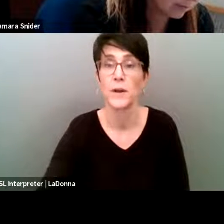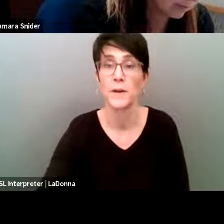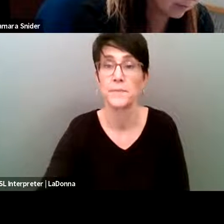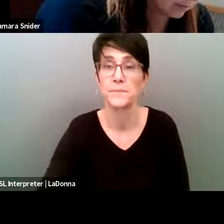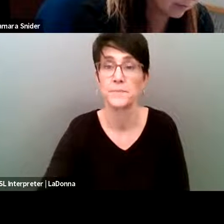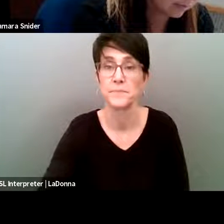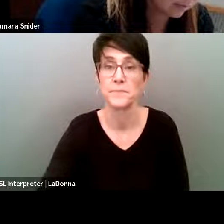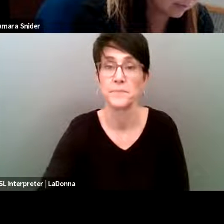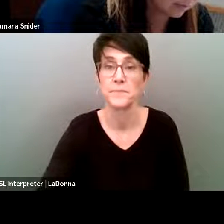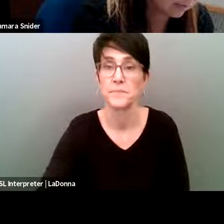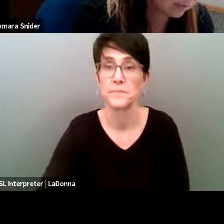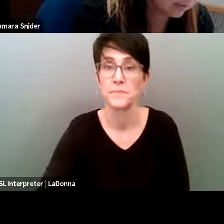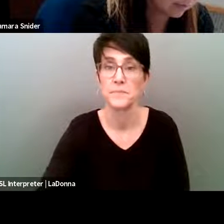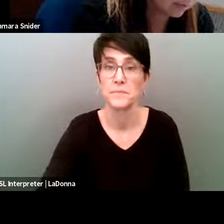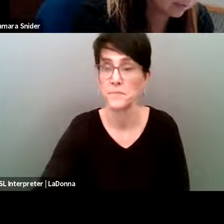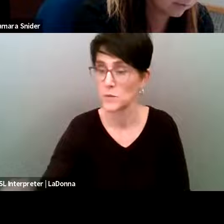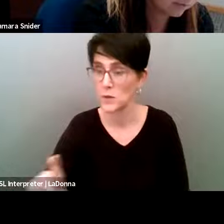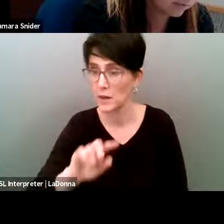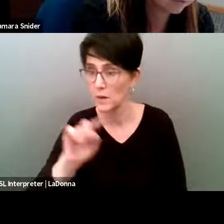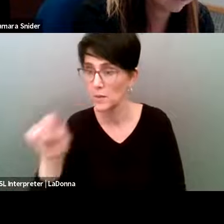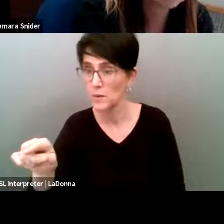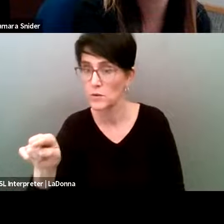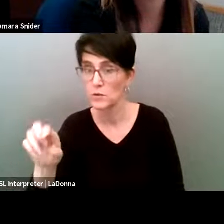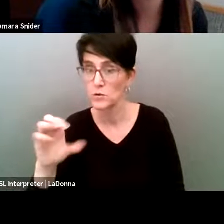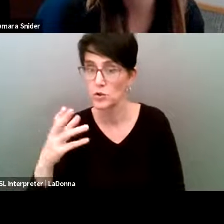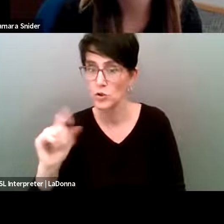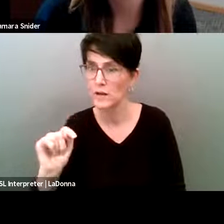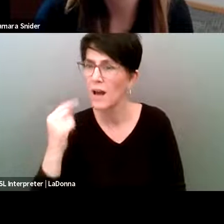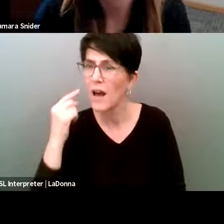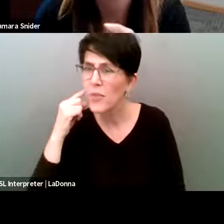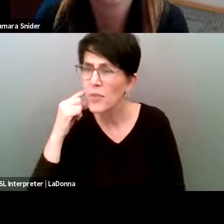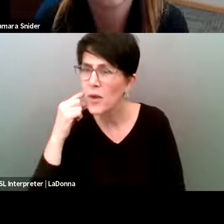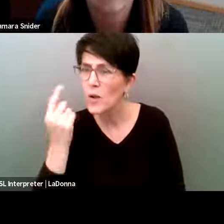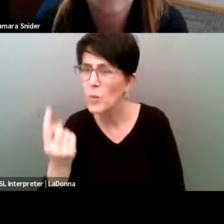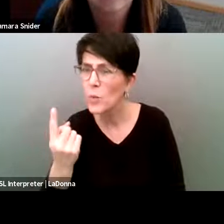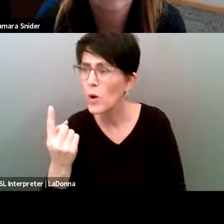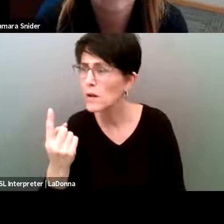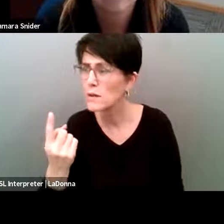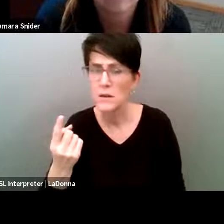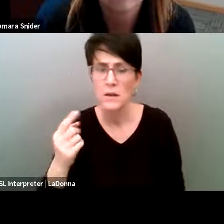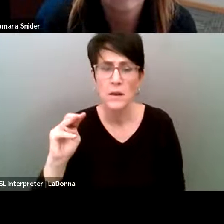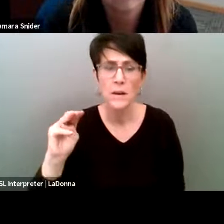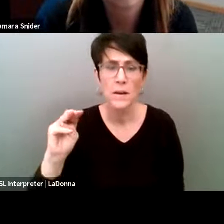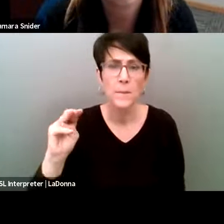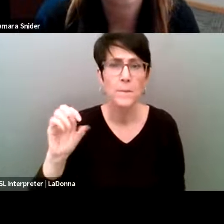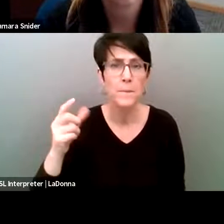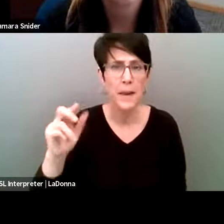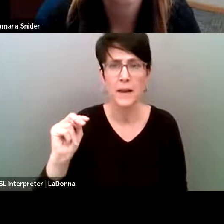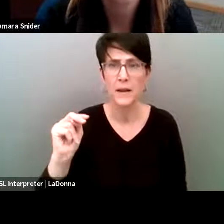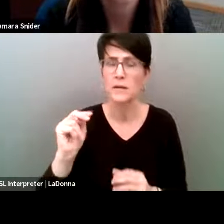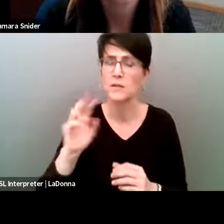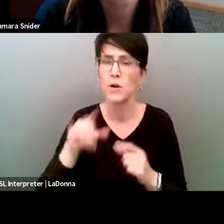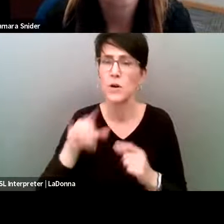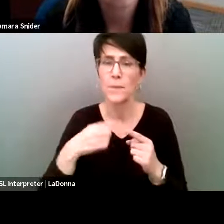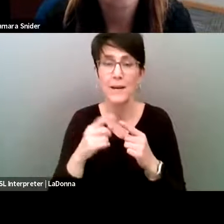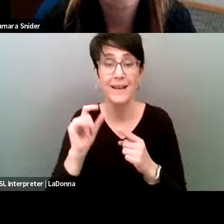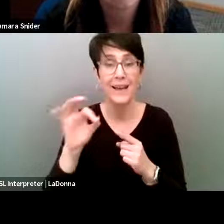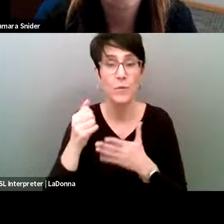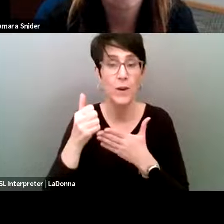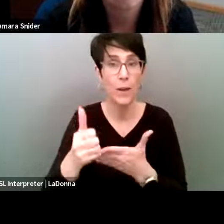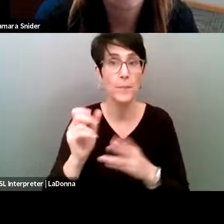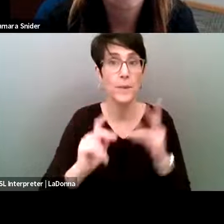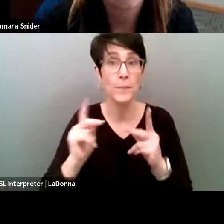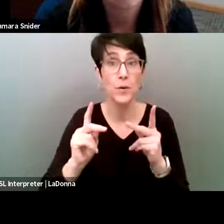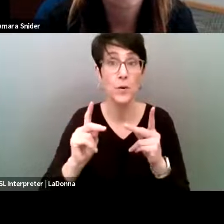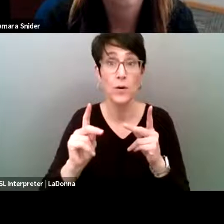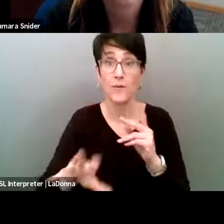I'm looking at chat real fast. I was thinking there was a question earlier, maybe about if we help people get jobs they